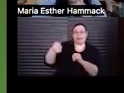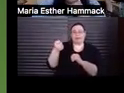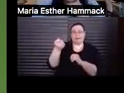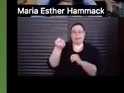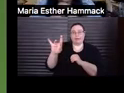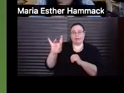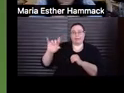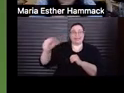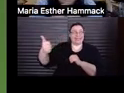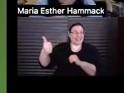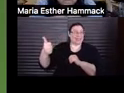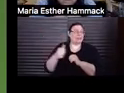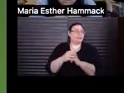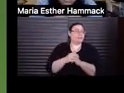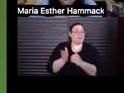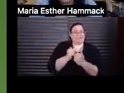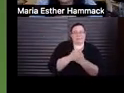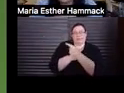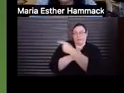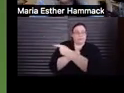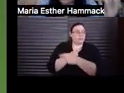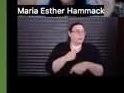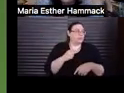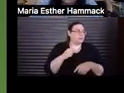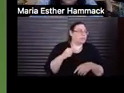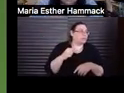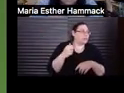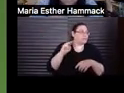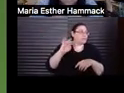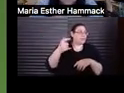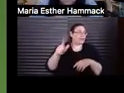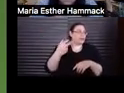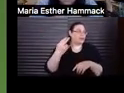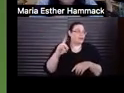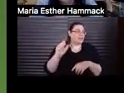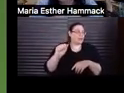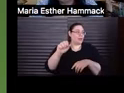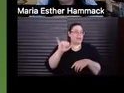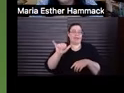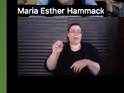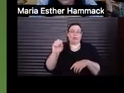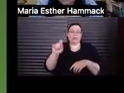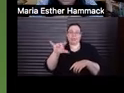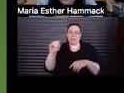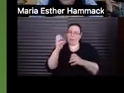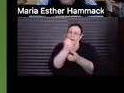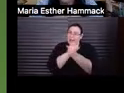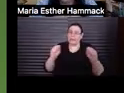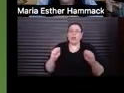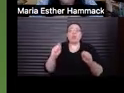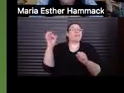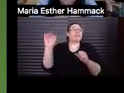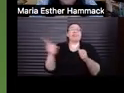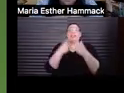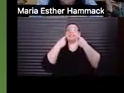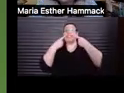1810, Miguel Hidalgo y Costilla, who was one of the leaders of independence, issued one of the first decrees that abolished